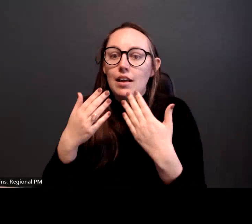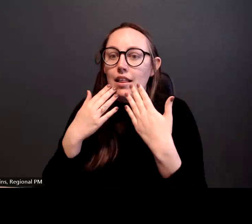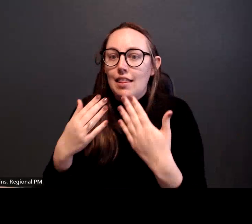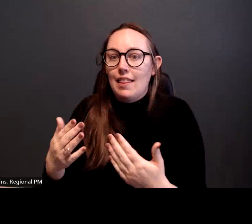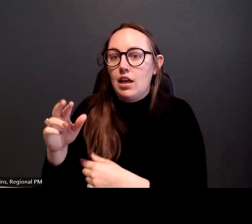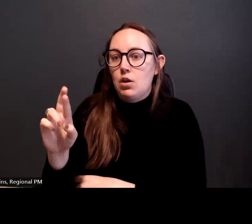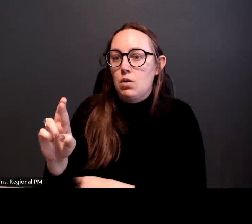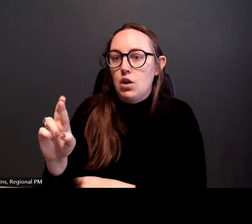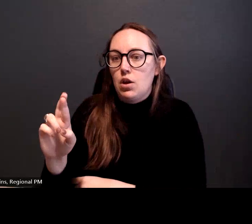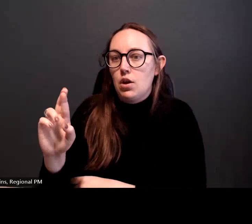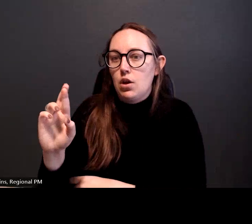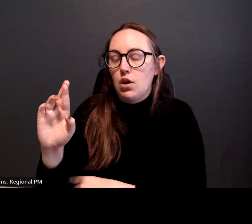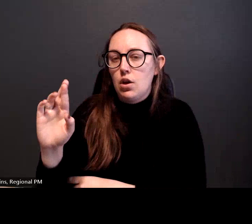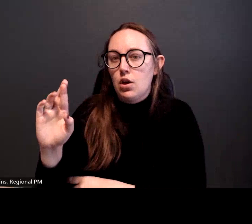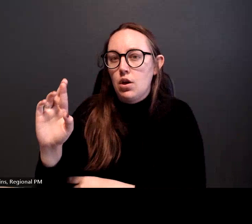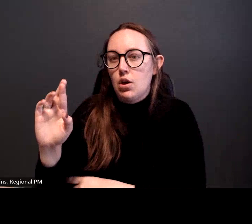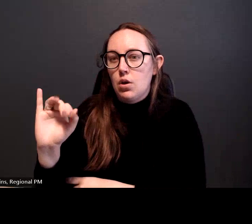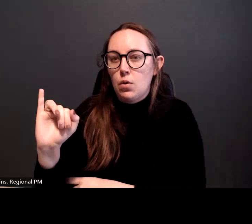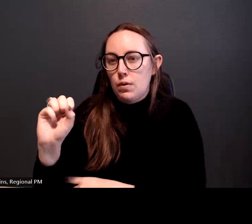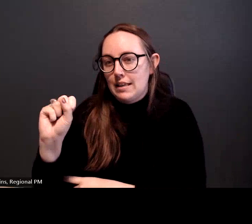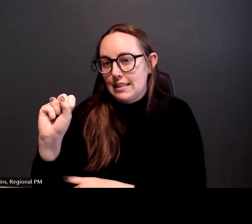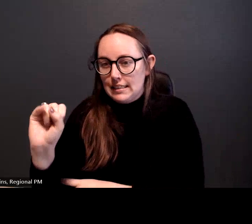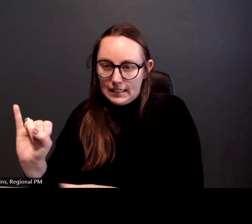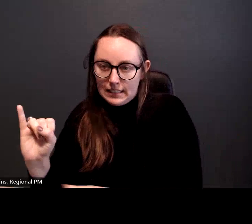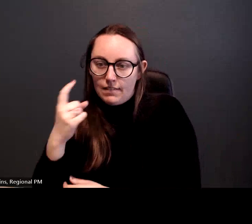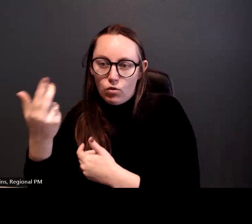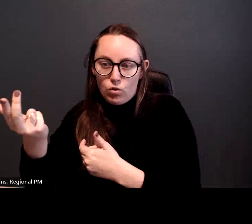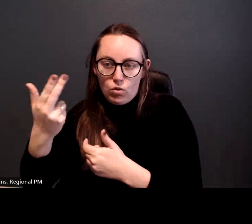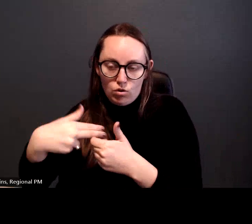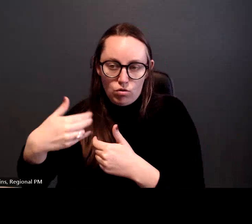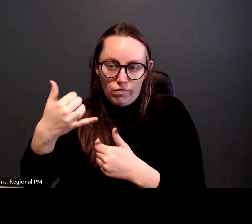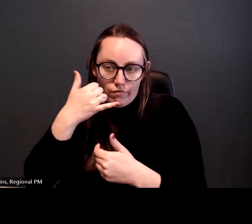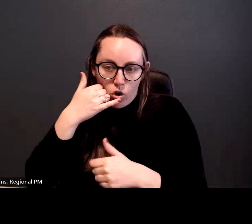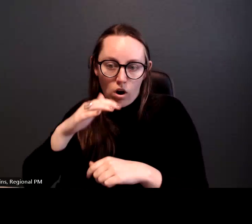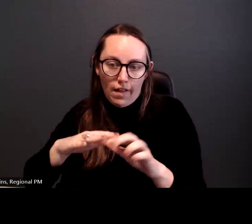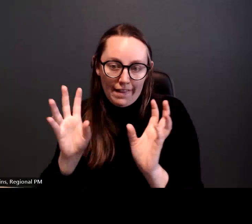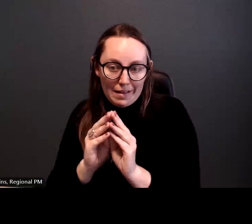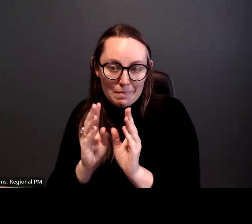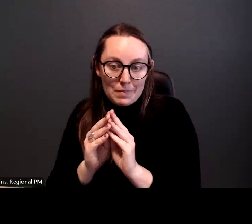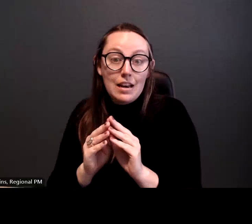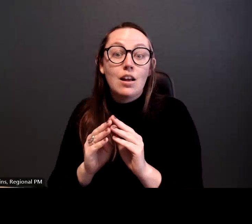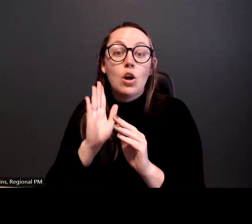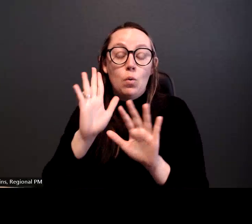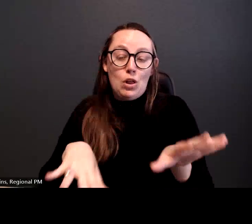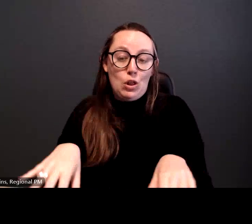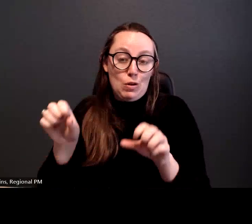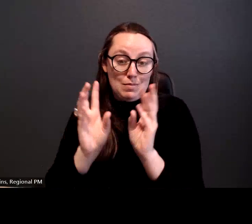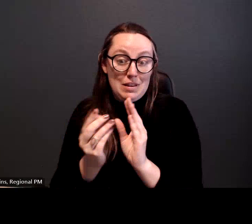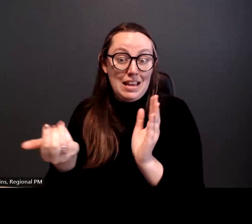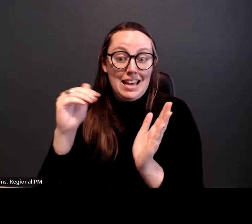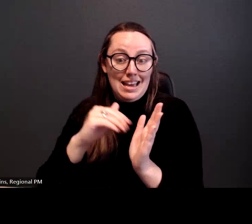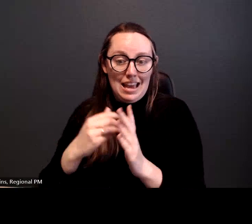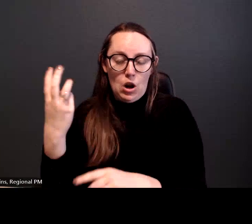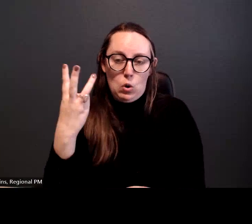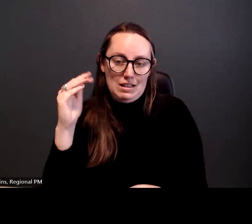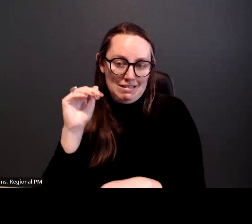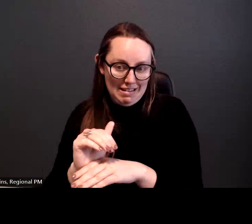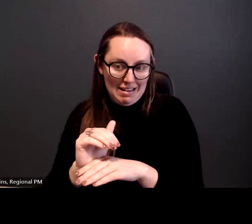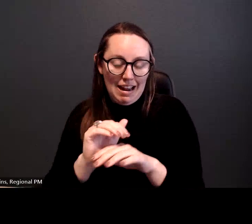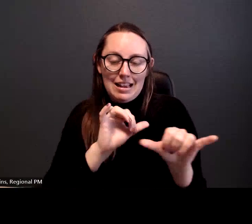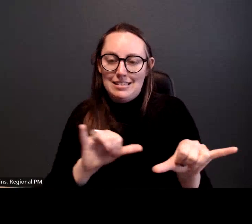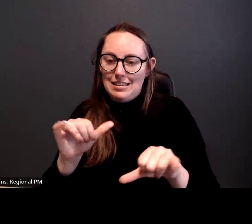phone or on the meeting with us. We will do this again Wednesday night, same place, same time,